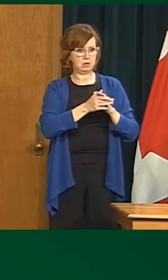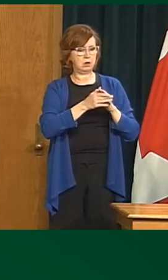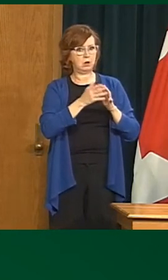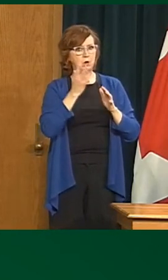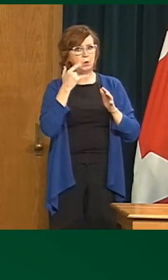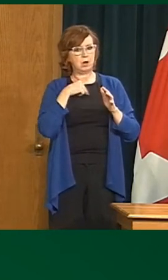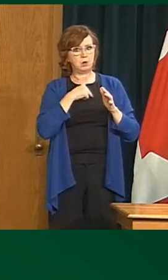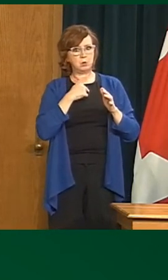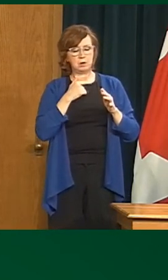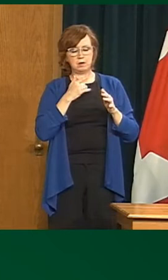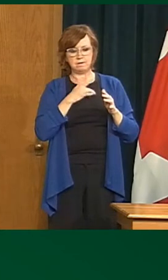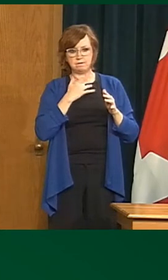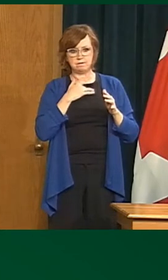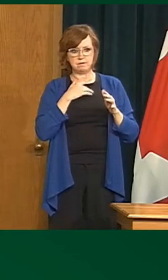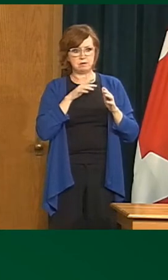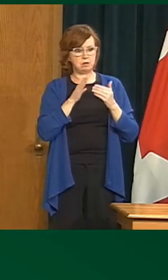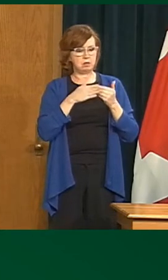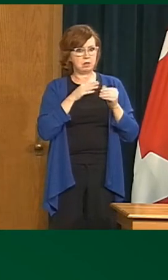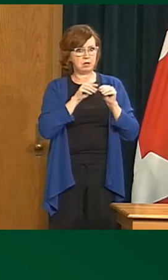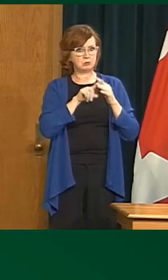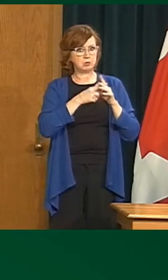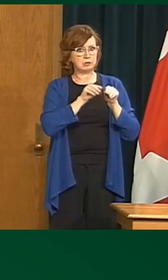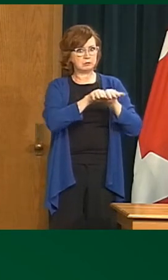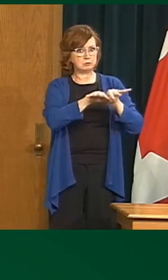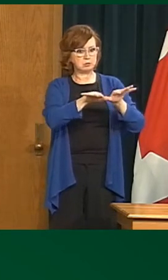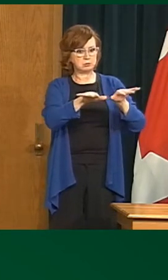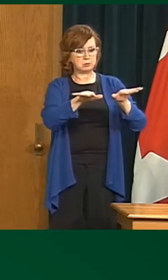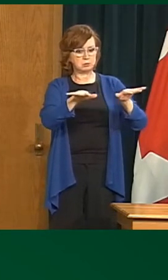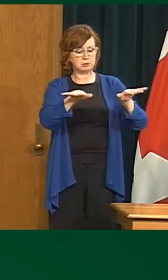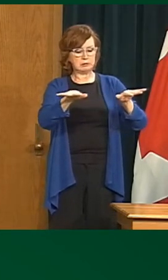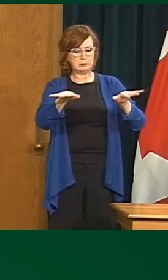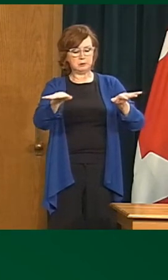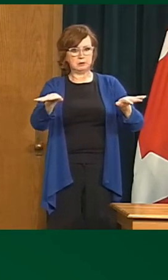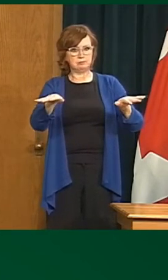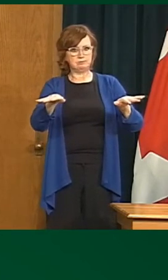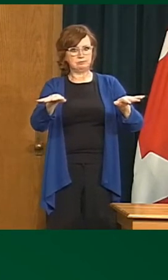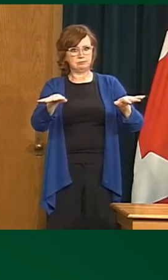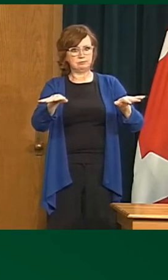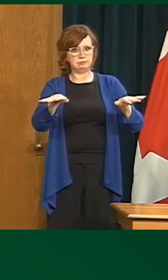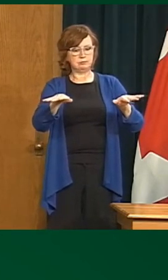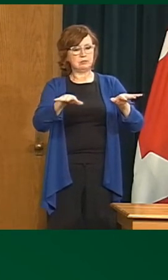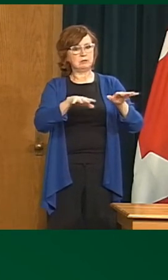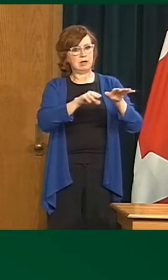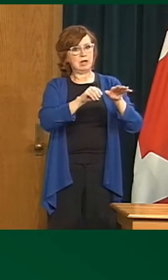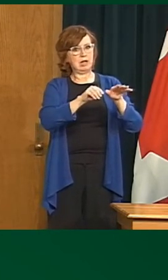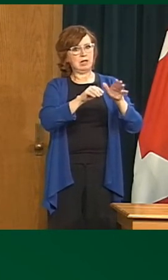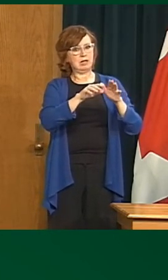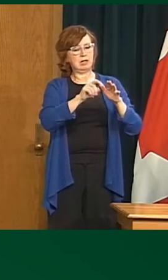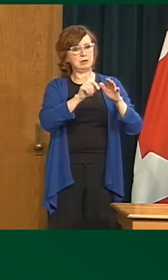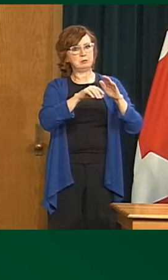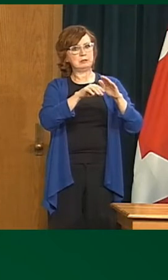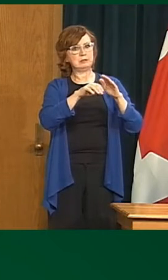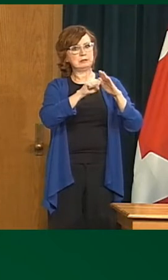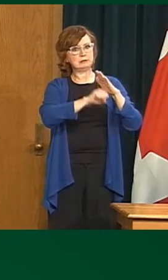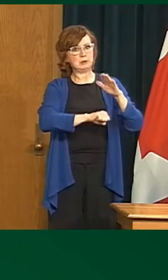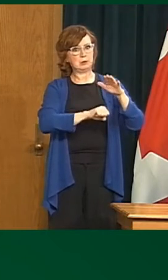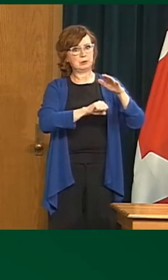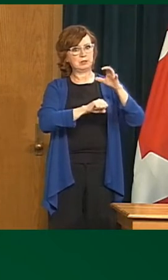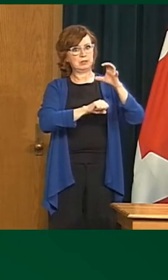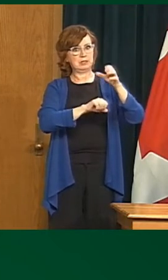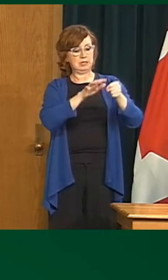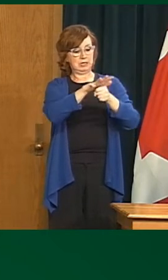there was nervousness that it was spreading into other communities, not only throughout the north but also into southern communities in the province as